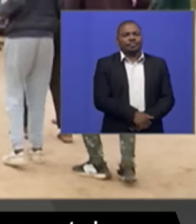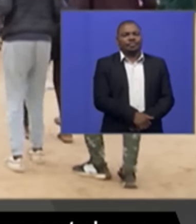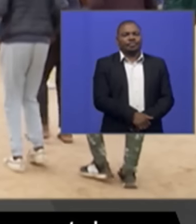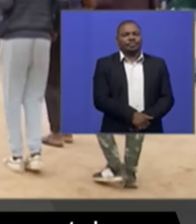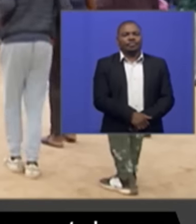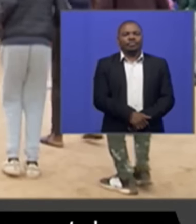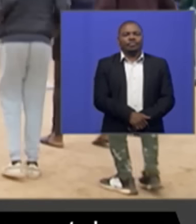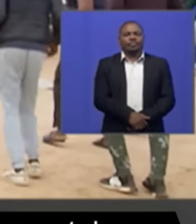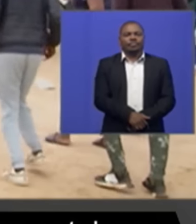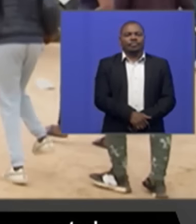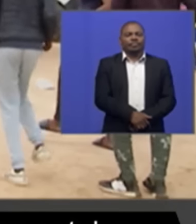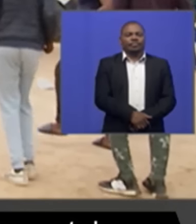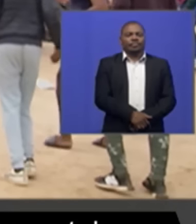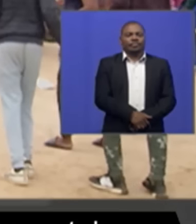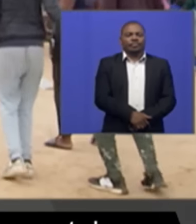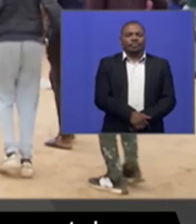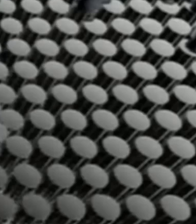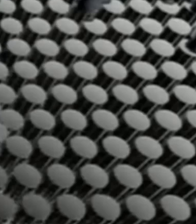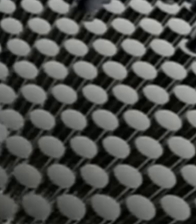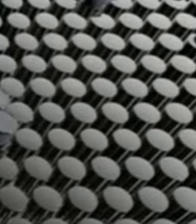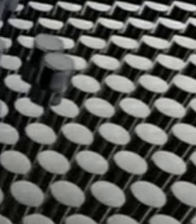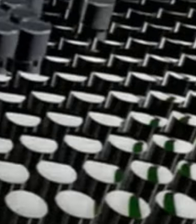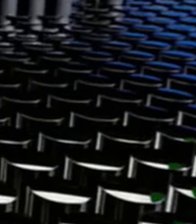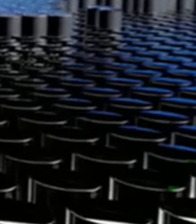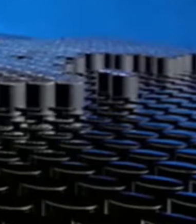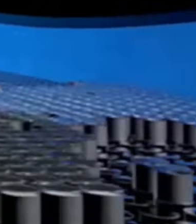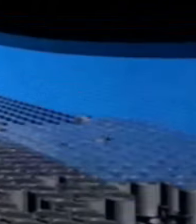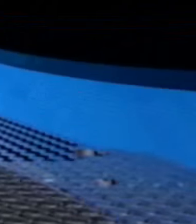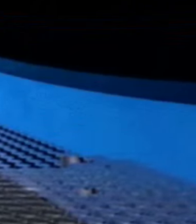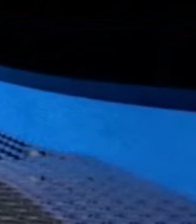tsa SABC mo Setlagole.